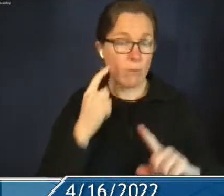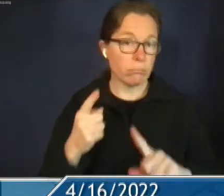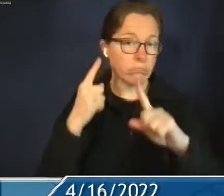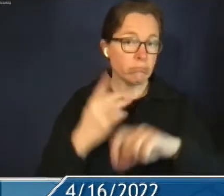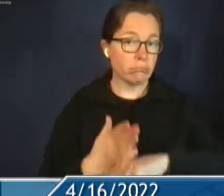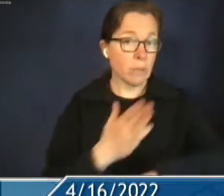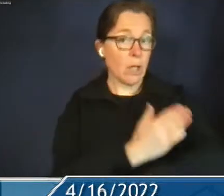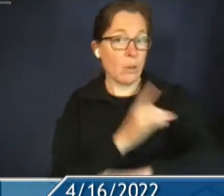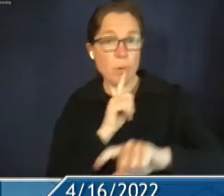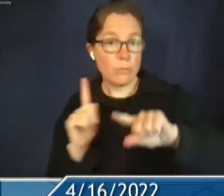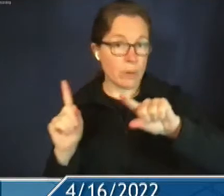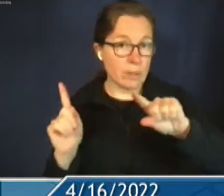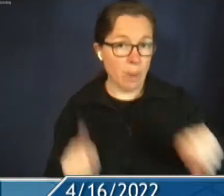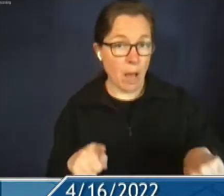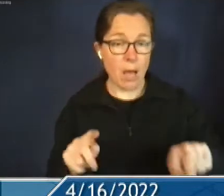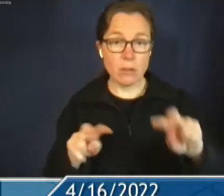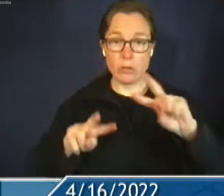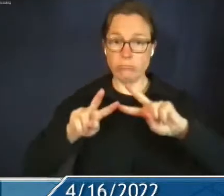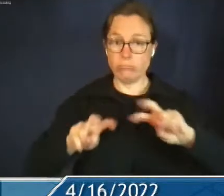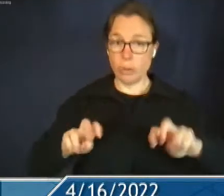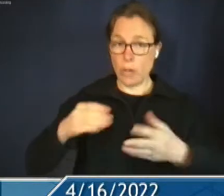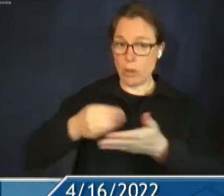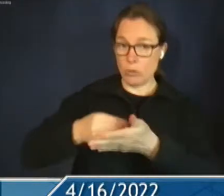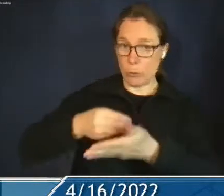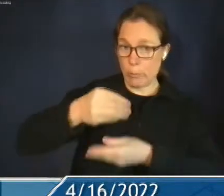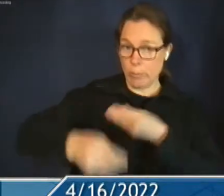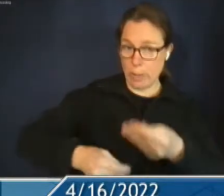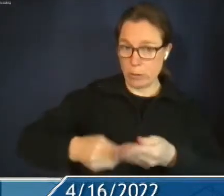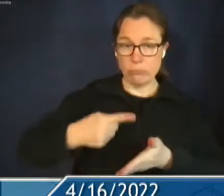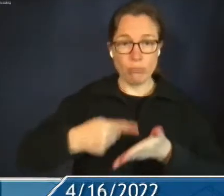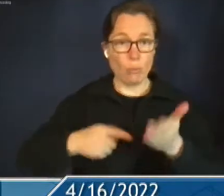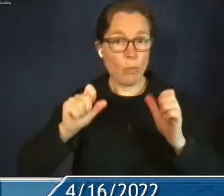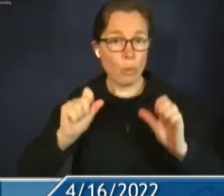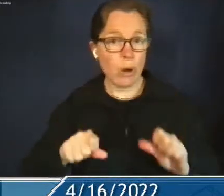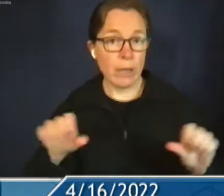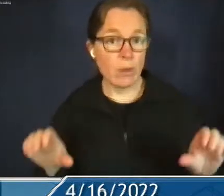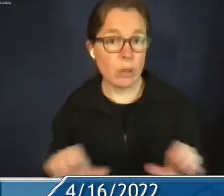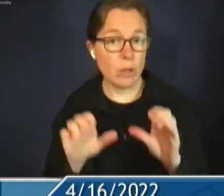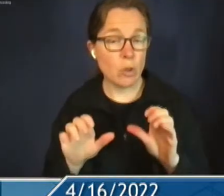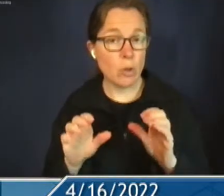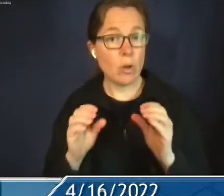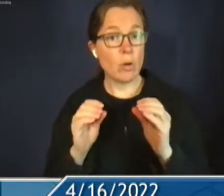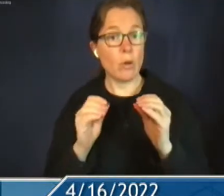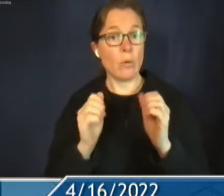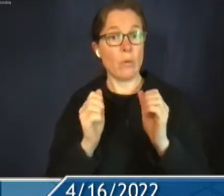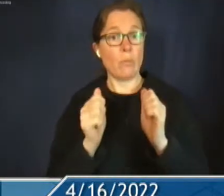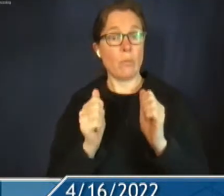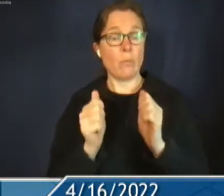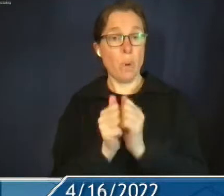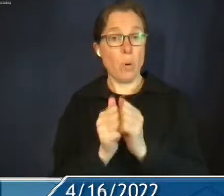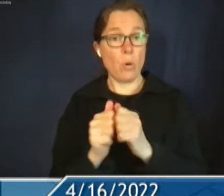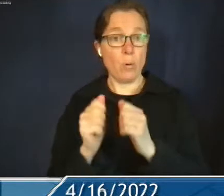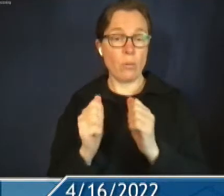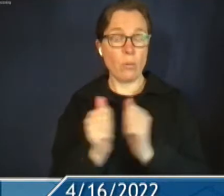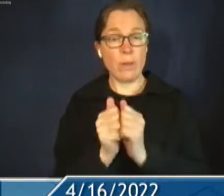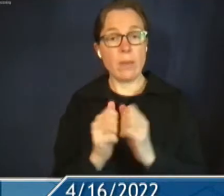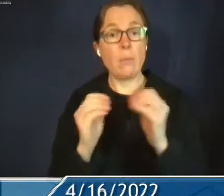to look at your budget from a standpoint of what can be done with more sworn officers, but also